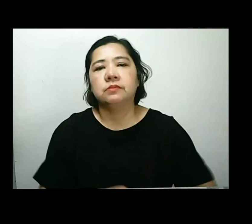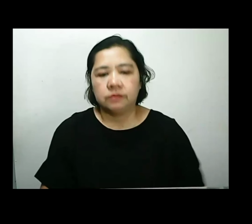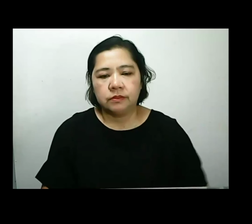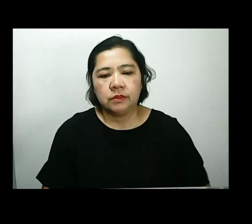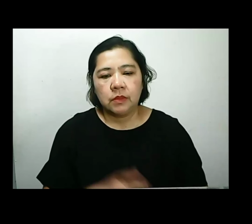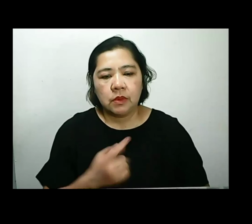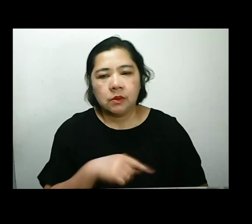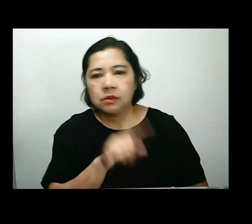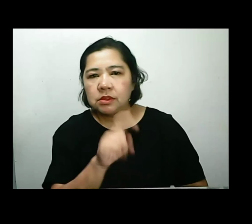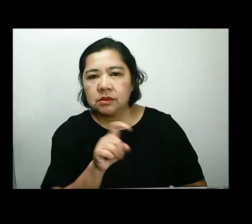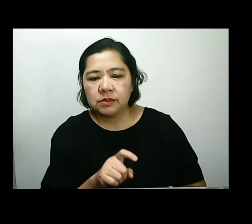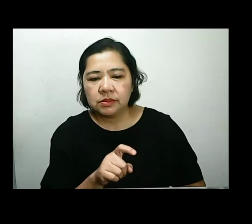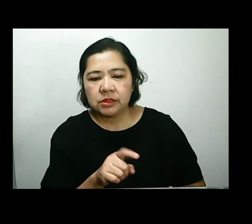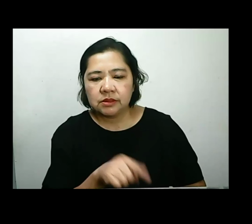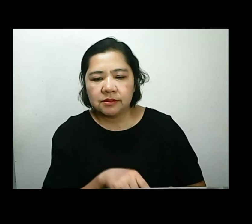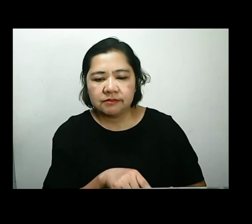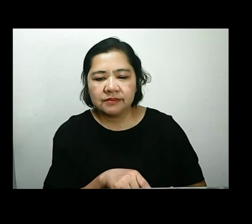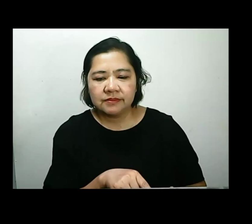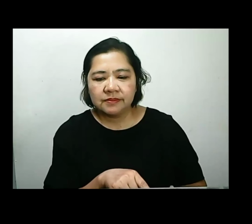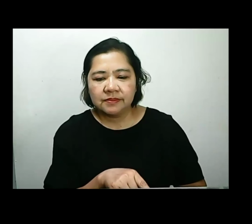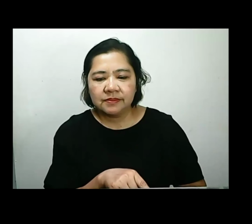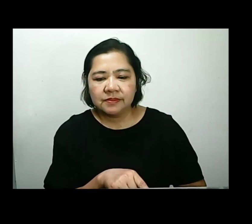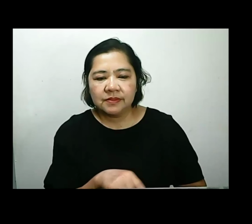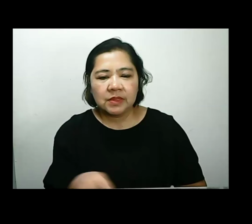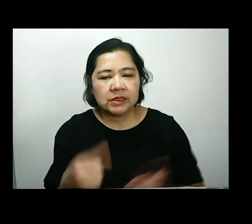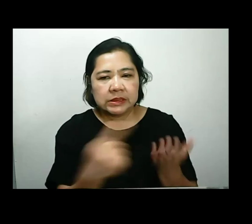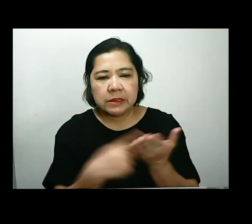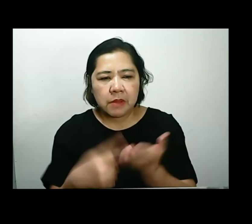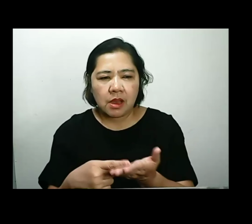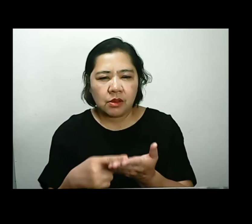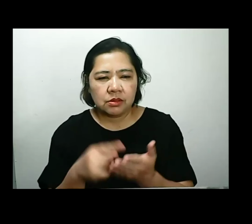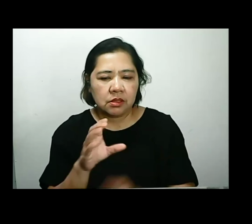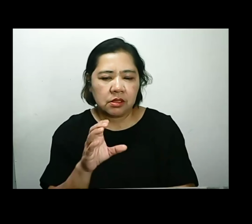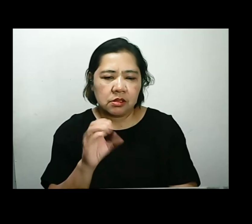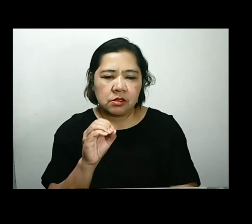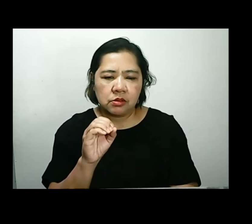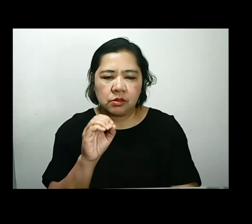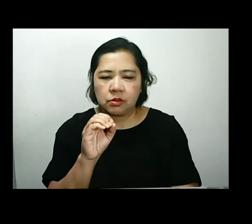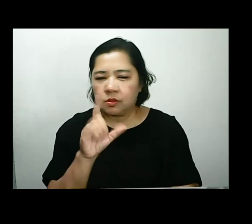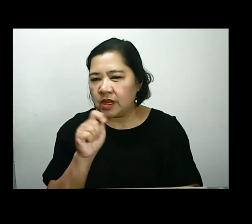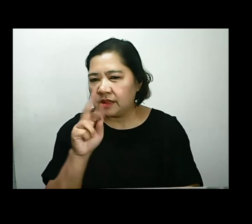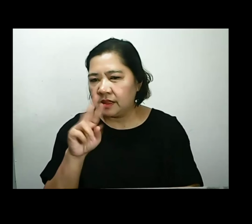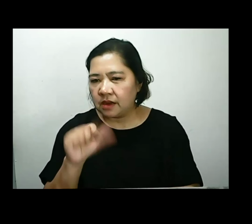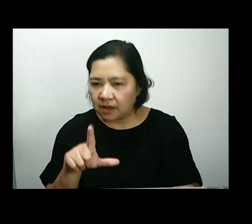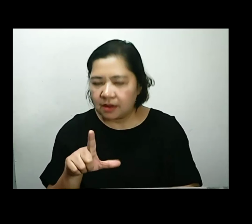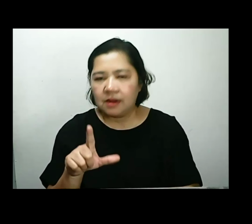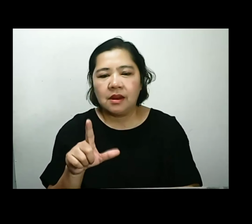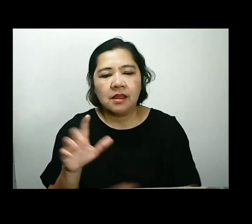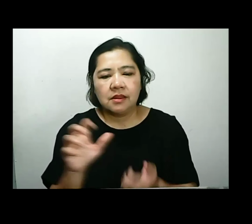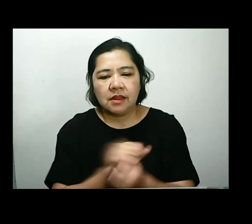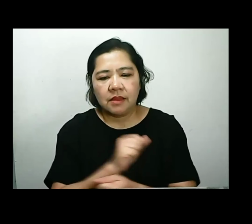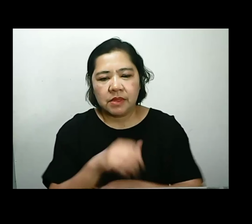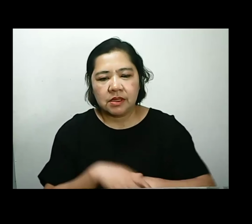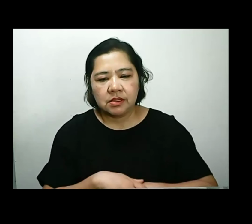I would say, you know, we talk about collateral damage. We also say that you have to be collegial. You have to